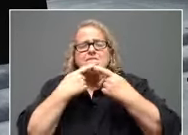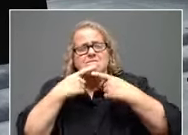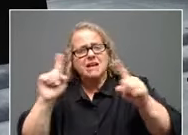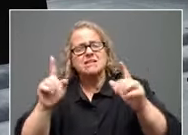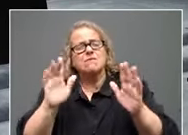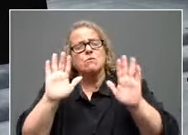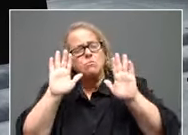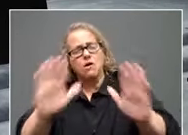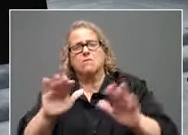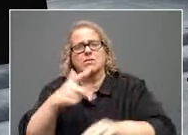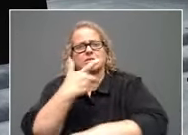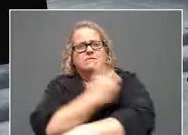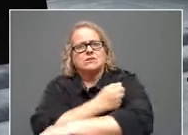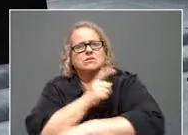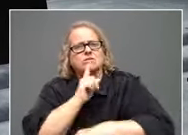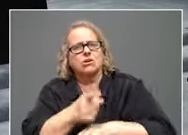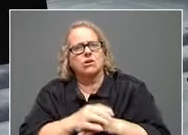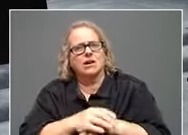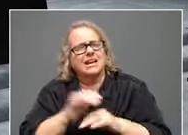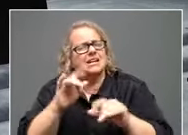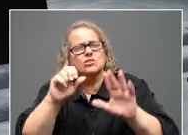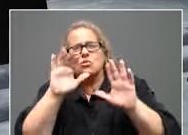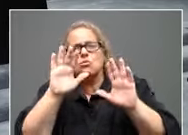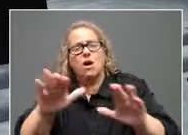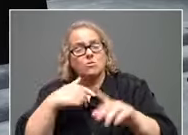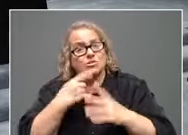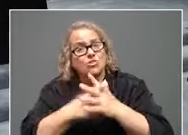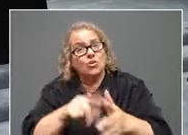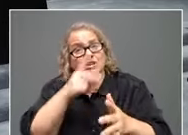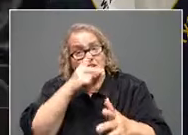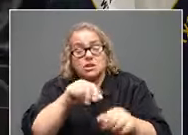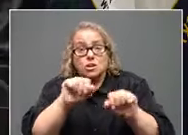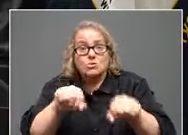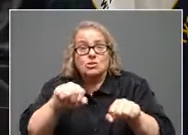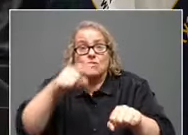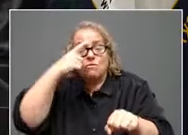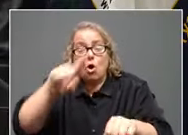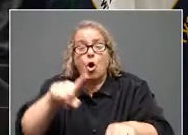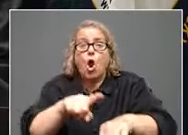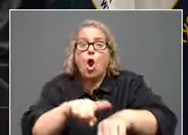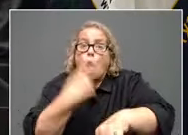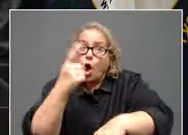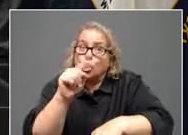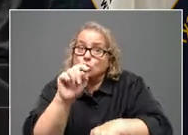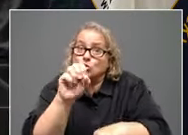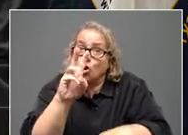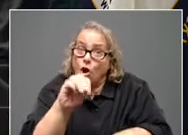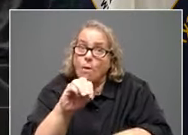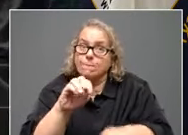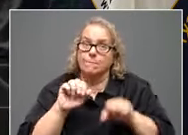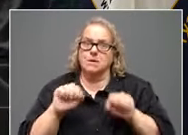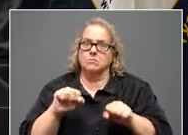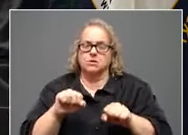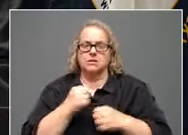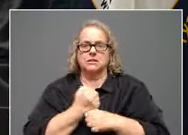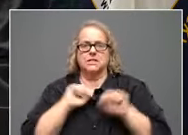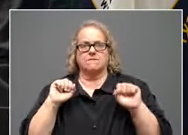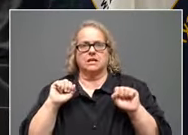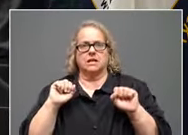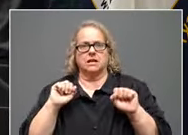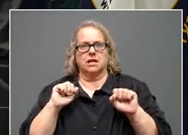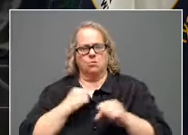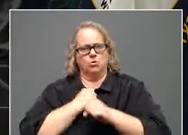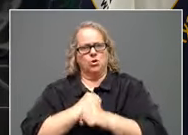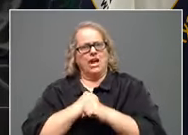a miracle now. We're starting to see there is potential for long-term safety,